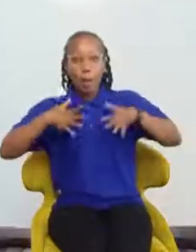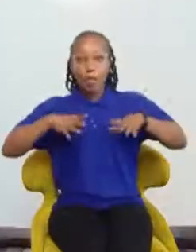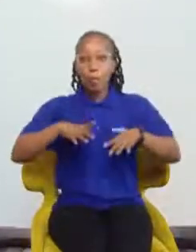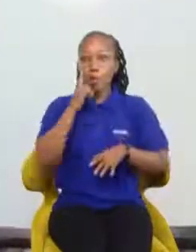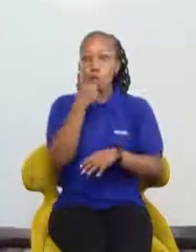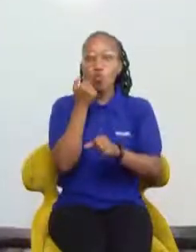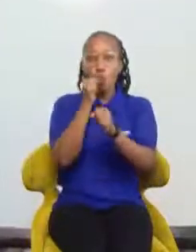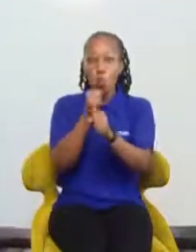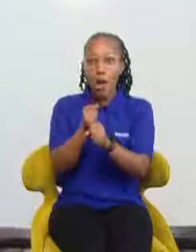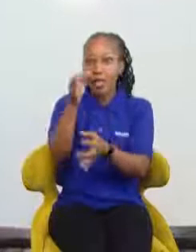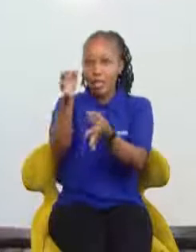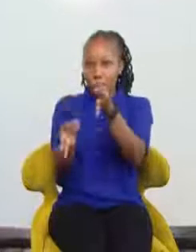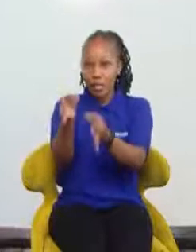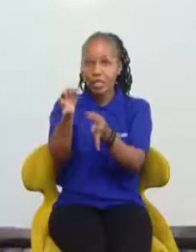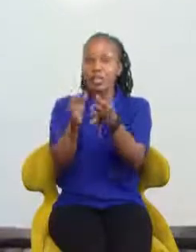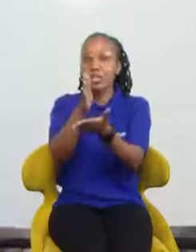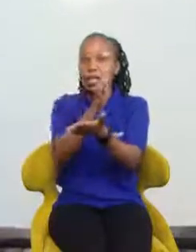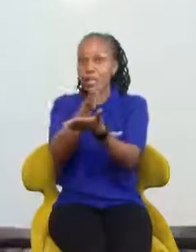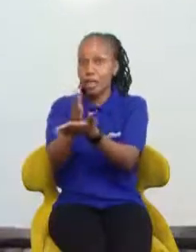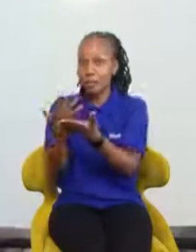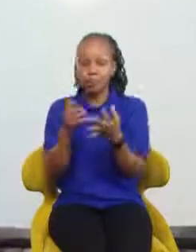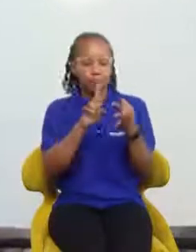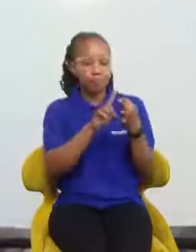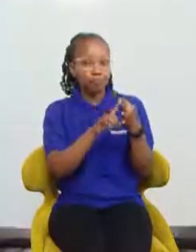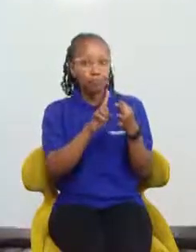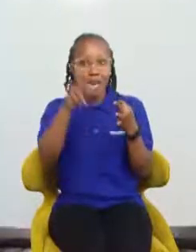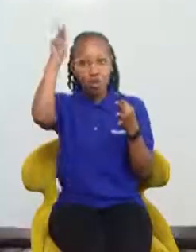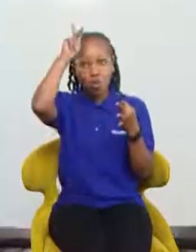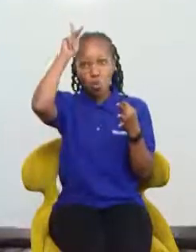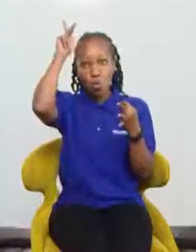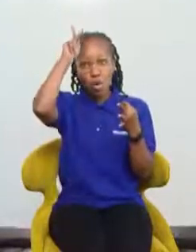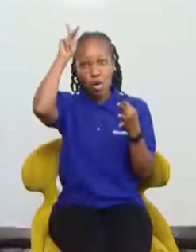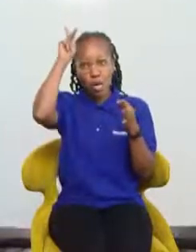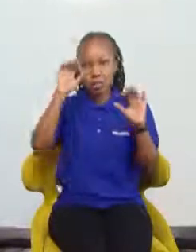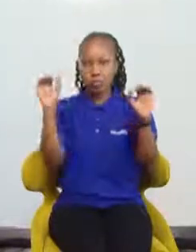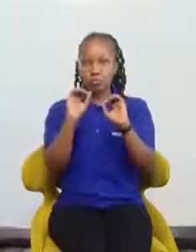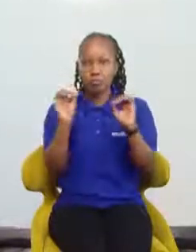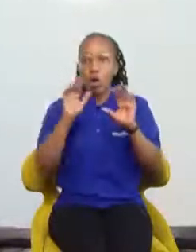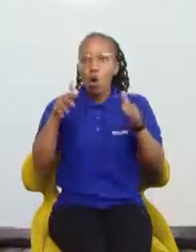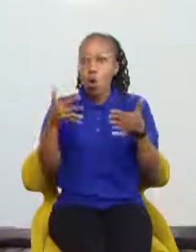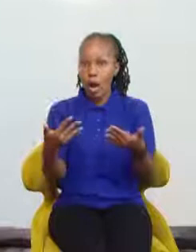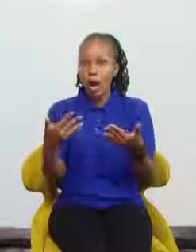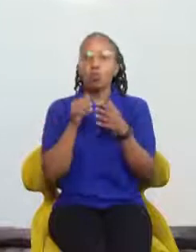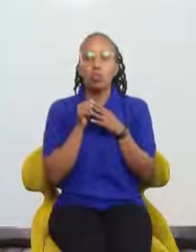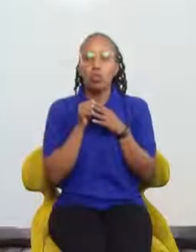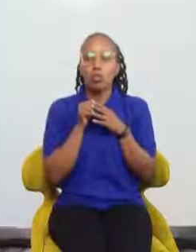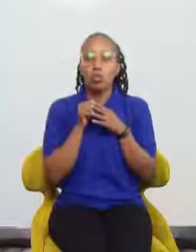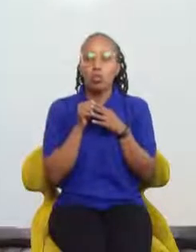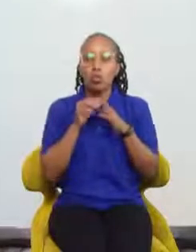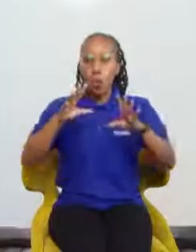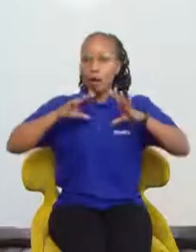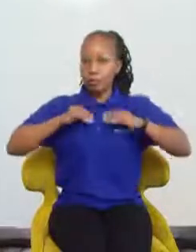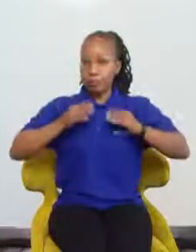that justice sector, and also lack of knowledge on how to accommodate persons with